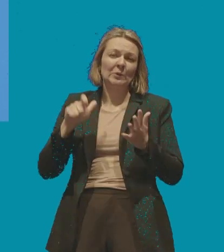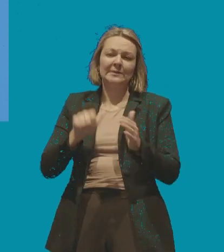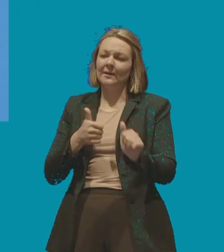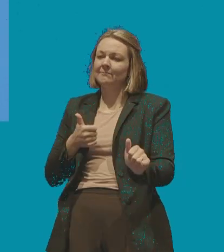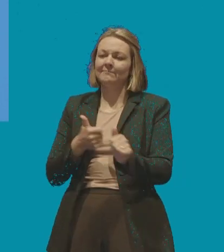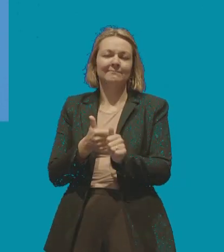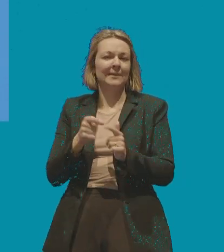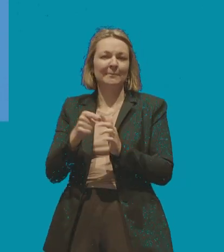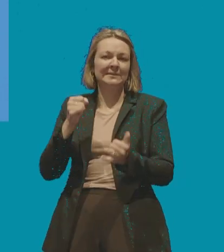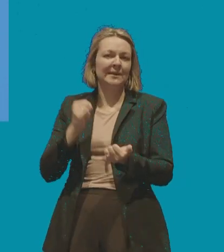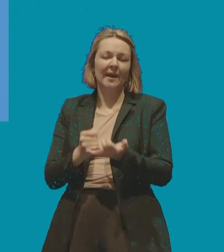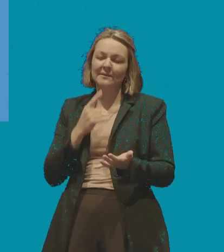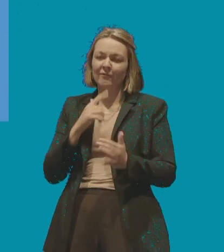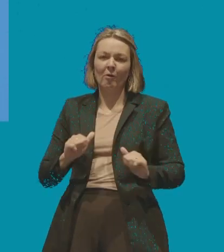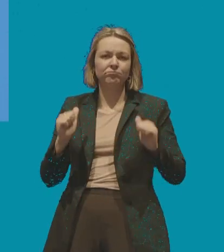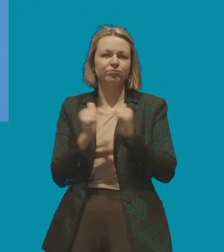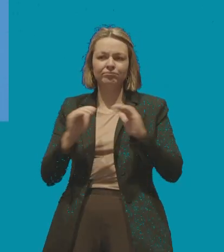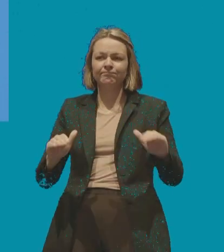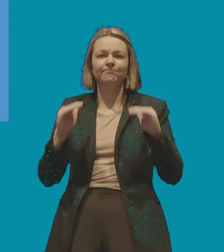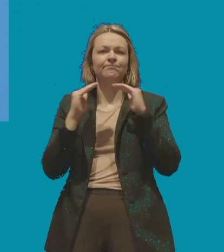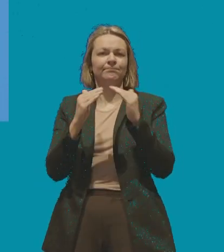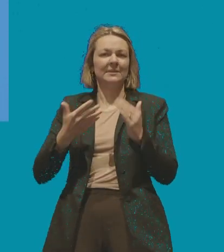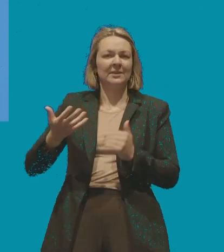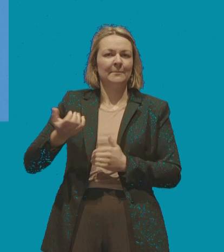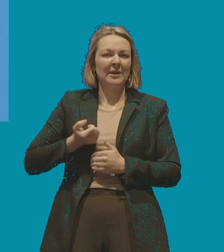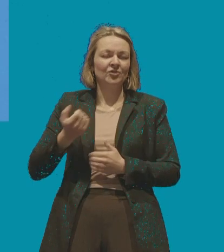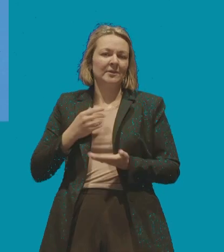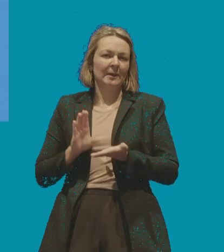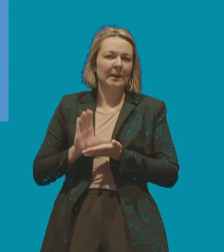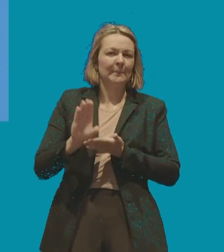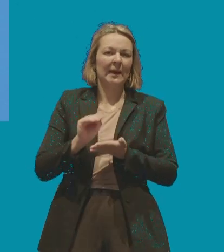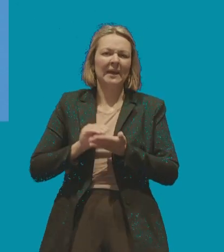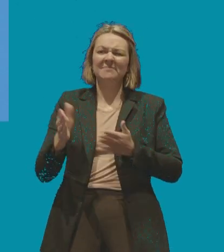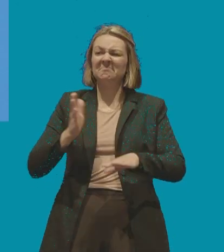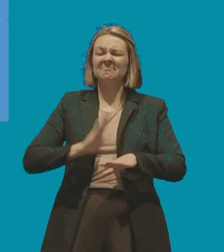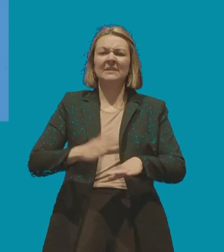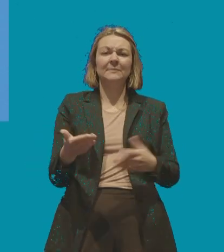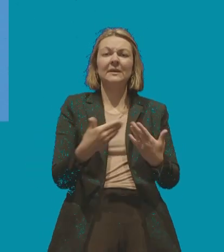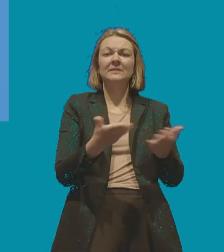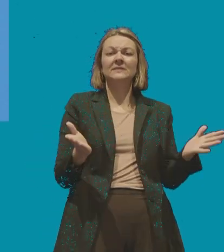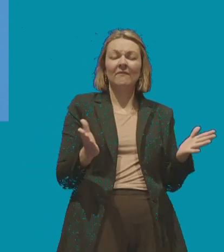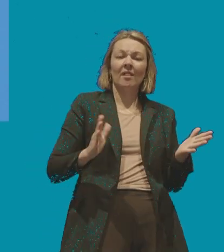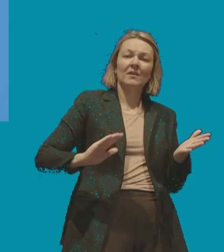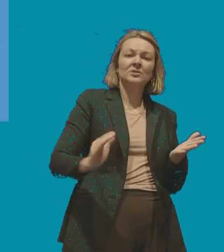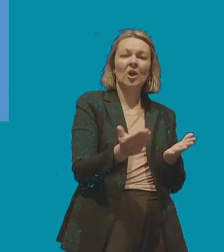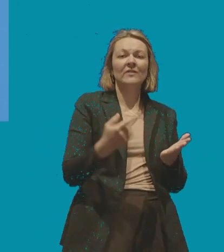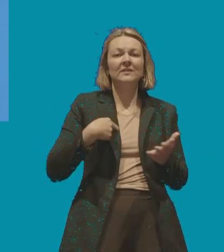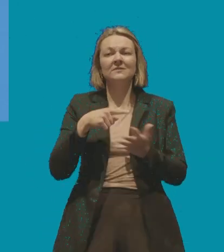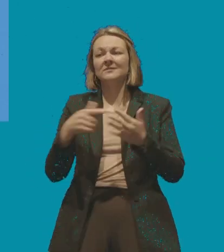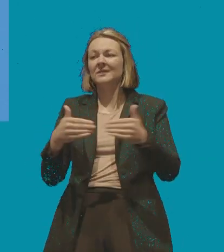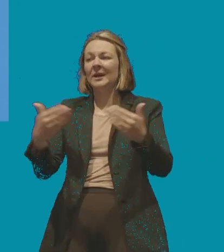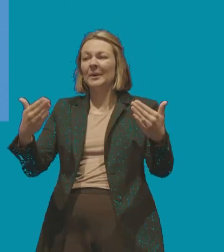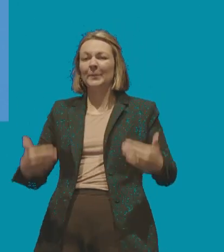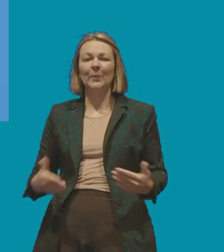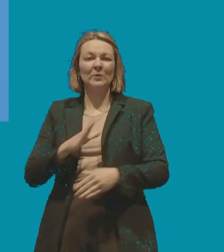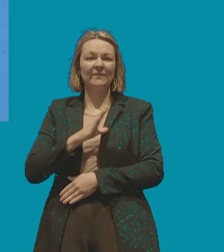calls for decent pay, decent pensions and job security. And it doesn't matter whether it's in the civil service or the Border Force or